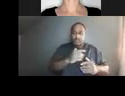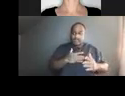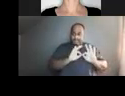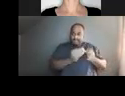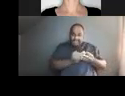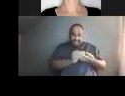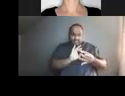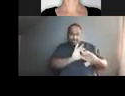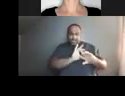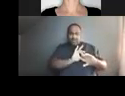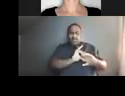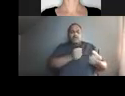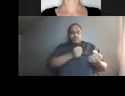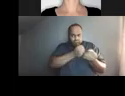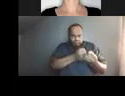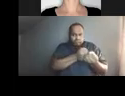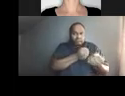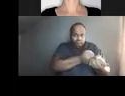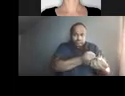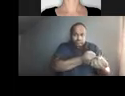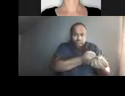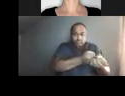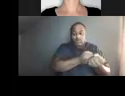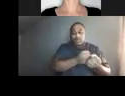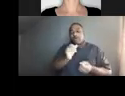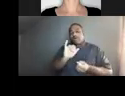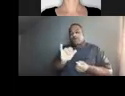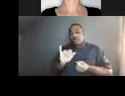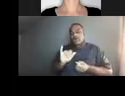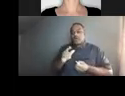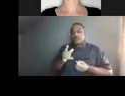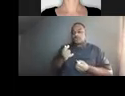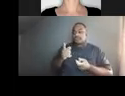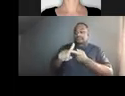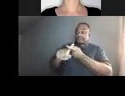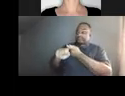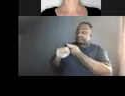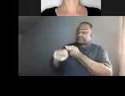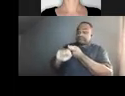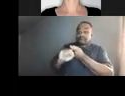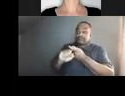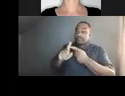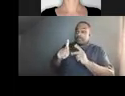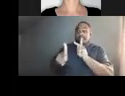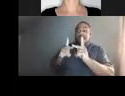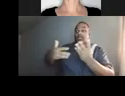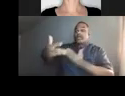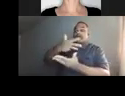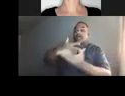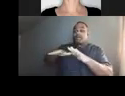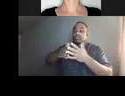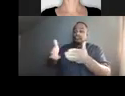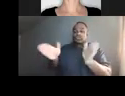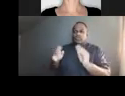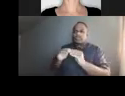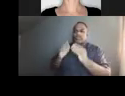also say that they consider the society more friendly now than before. But at